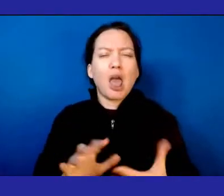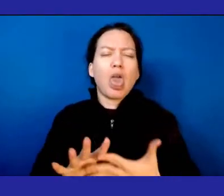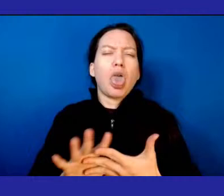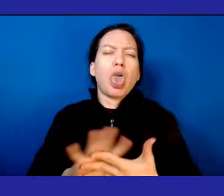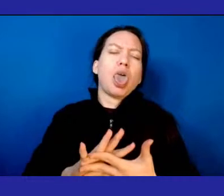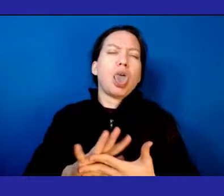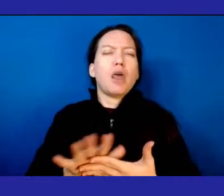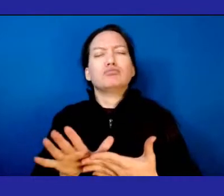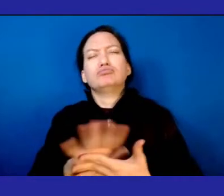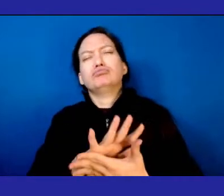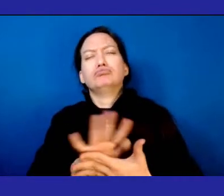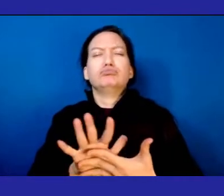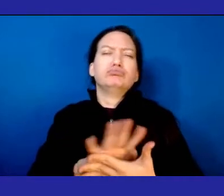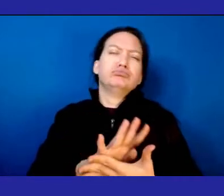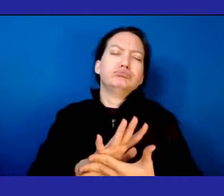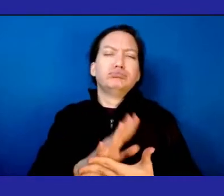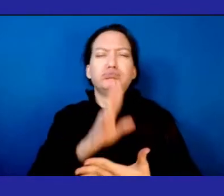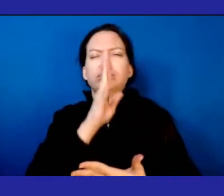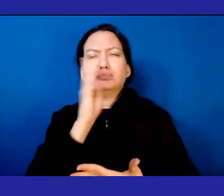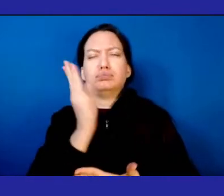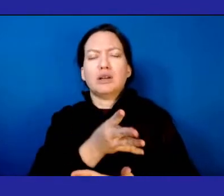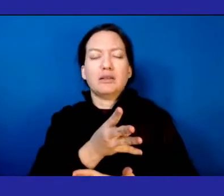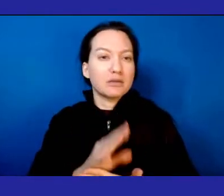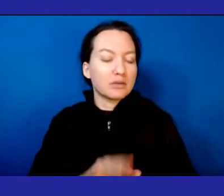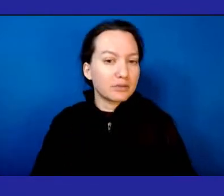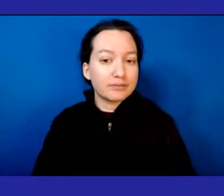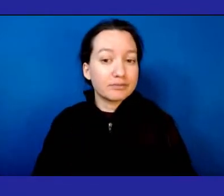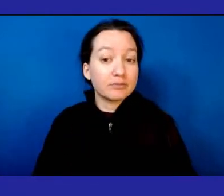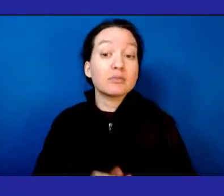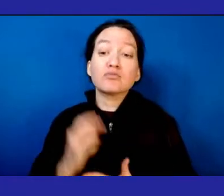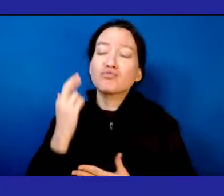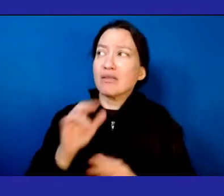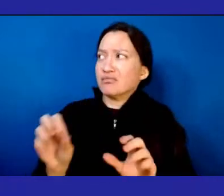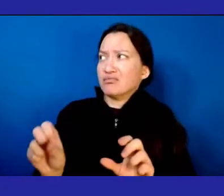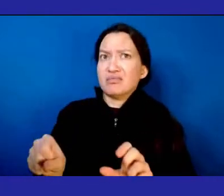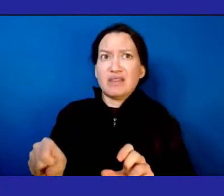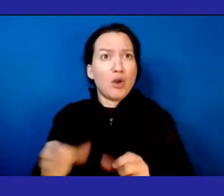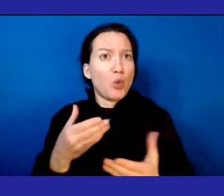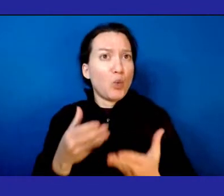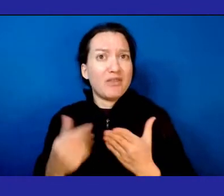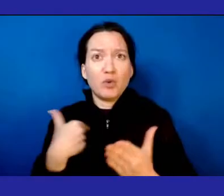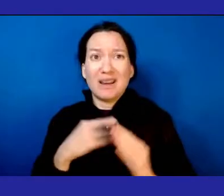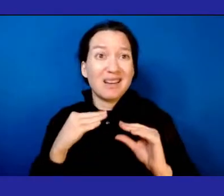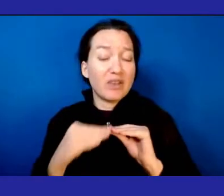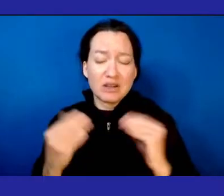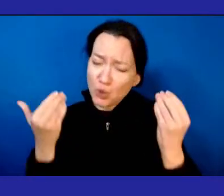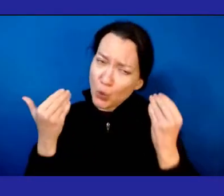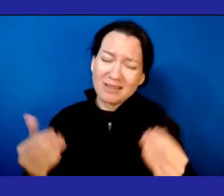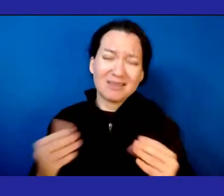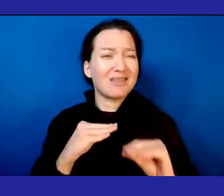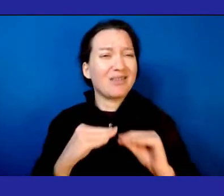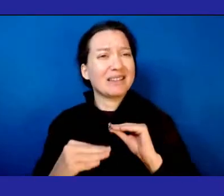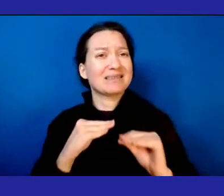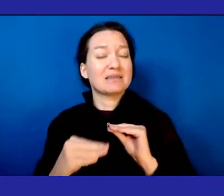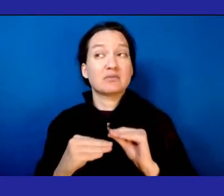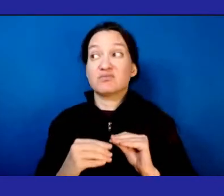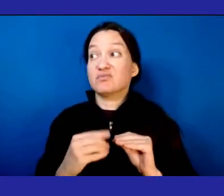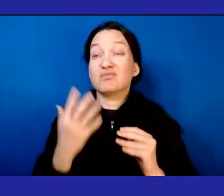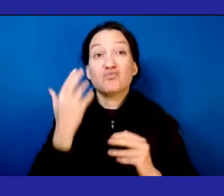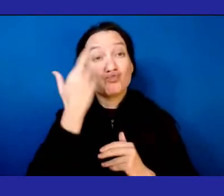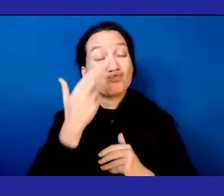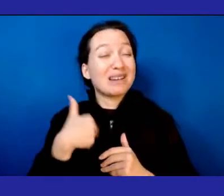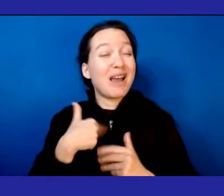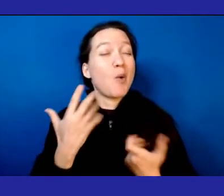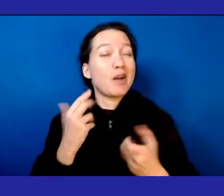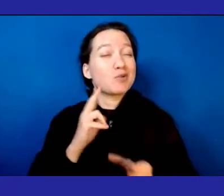and ignore it. And that's why I said, yeah, whatever we could fix, let's get it done. And that's why I wanted to be on this